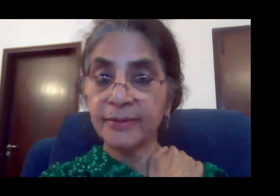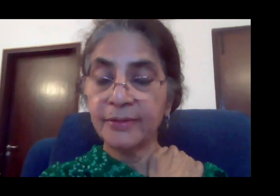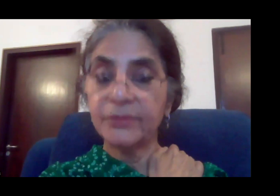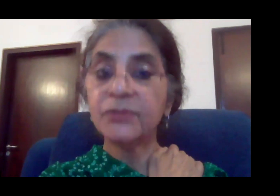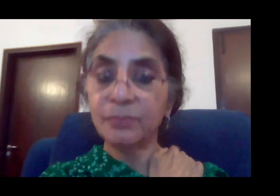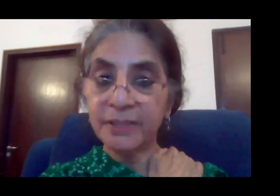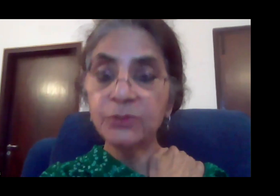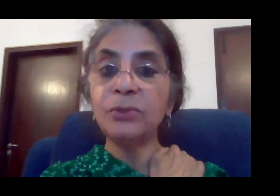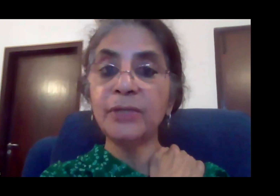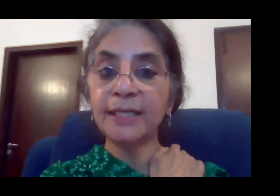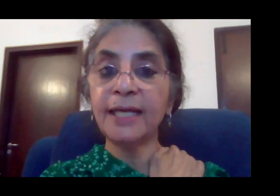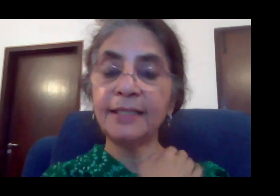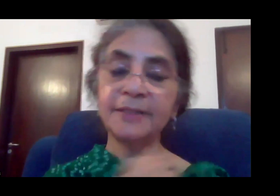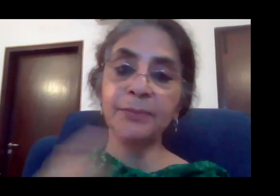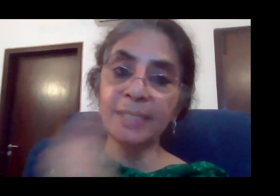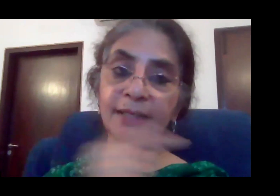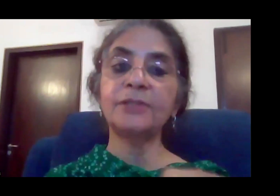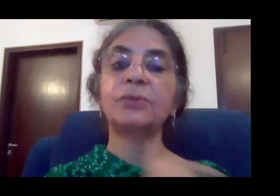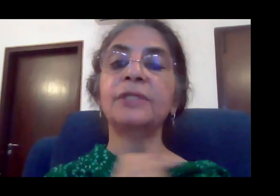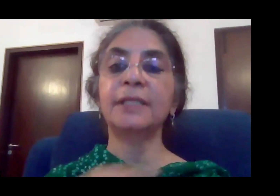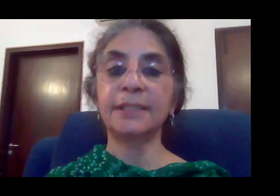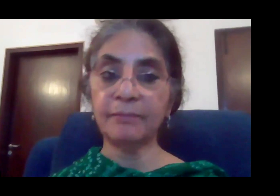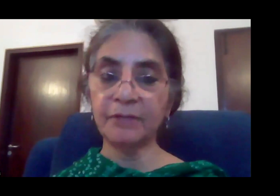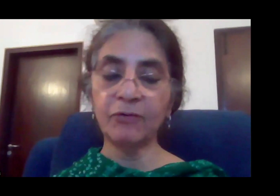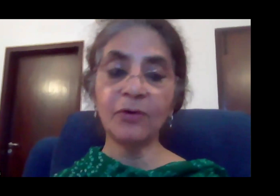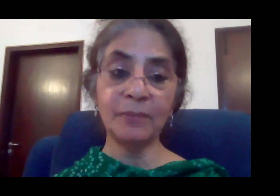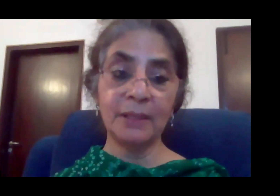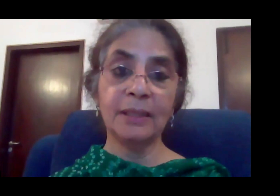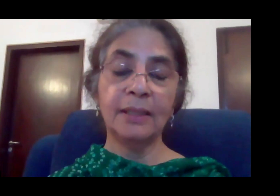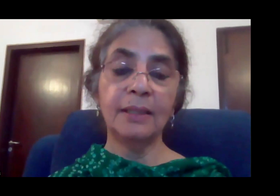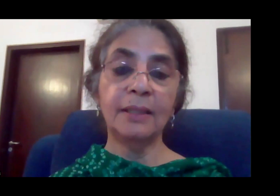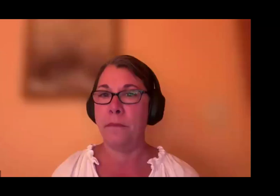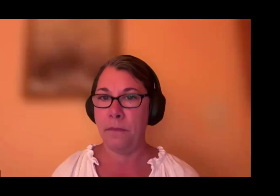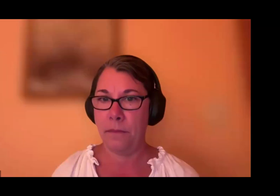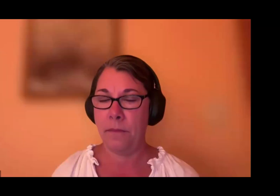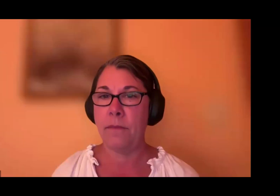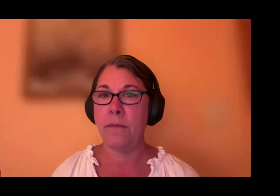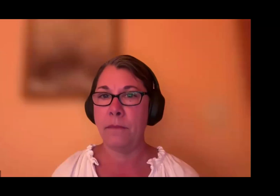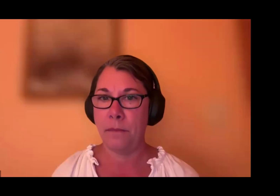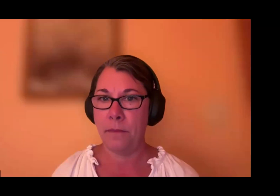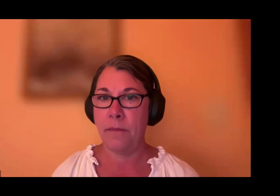parents. So please do look at that. That is where this whole thing is coming from. Mm-hmm.